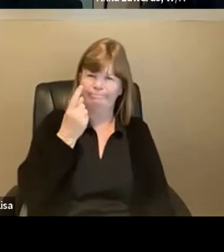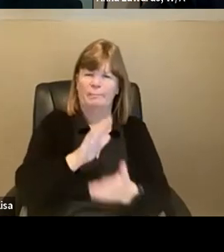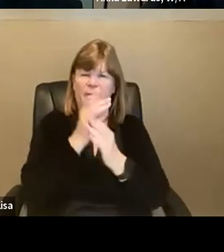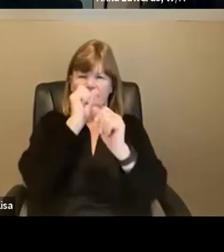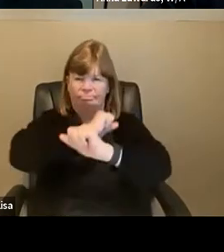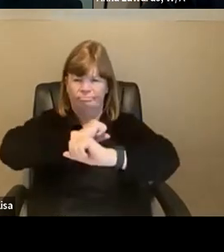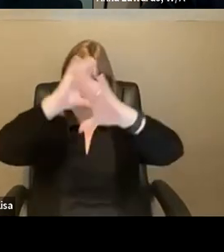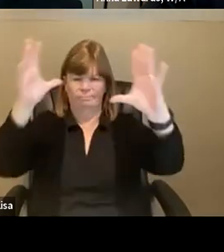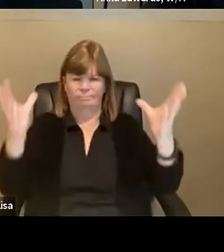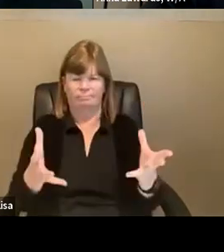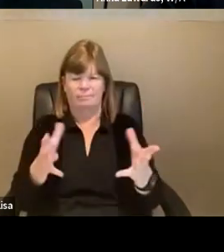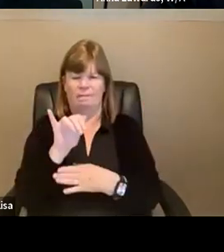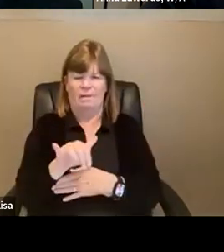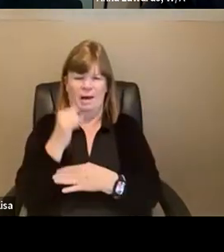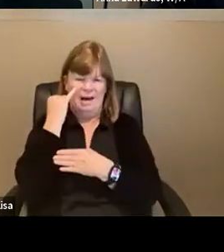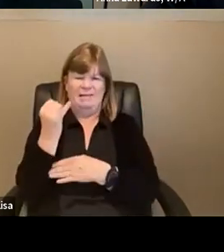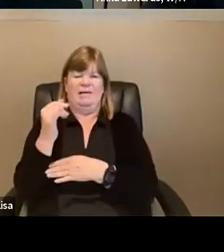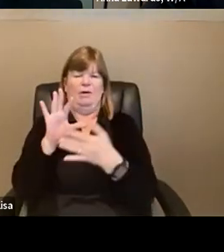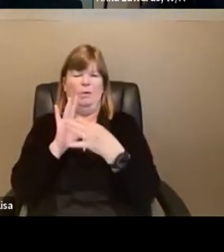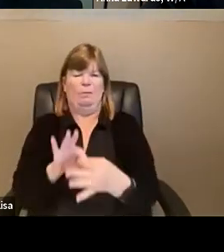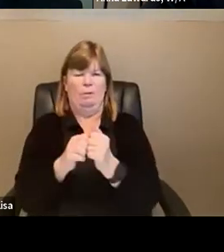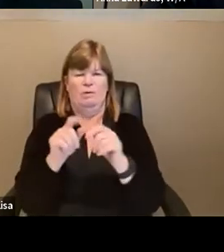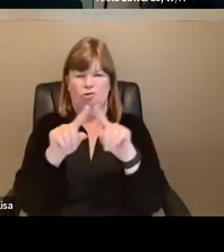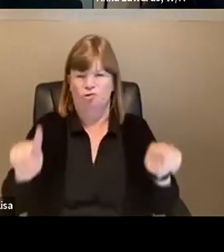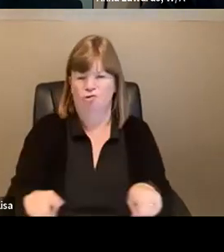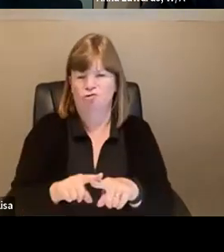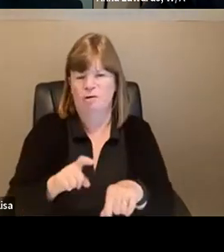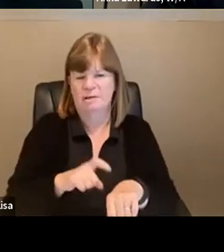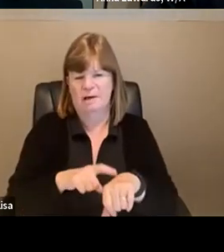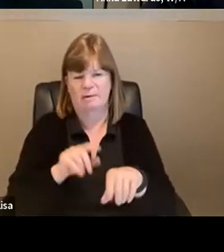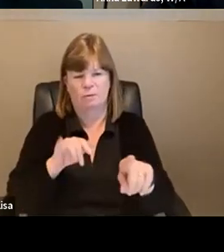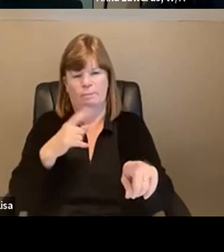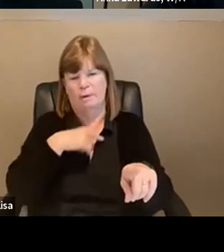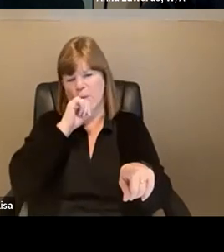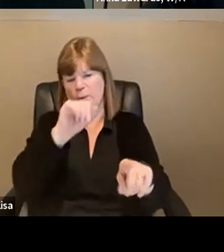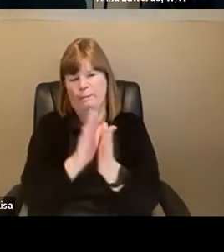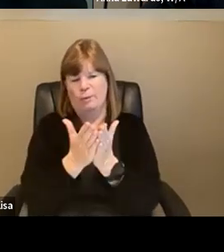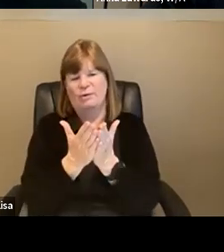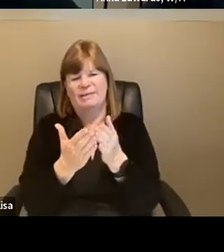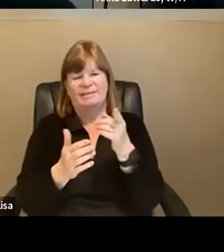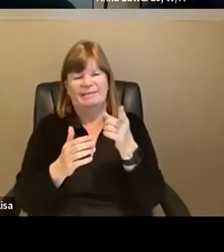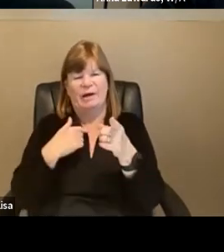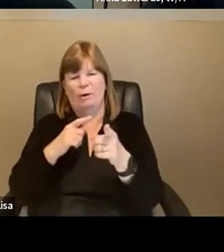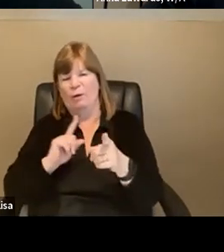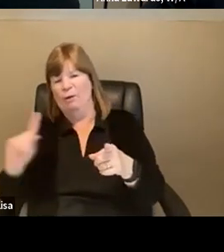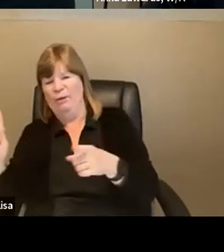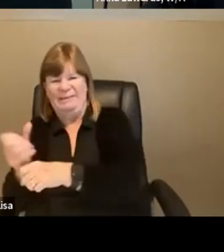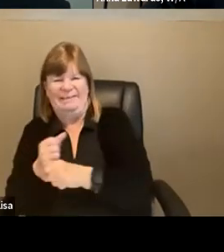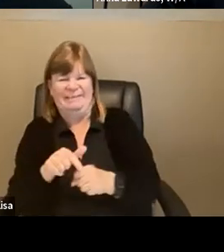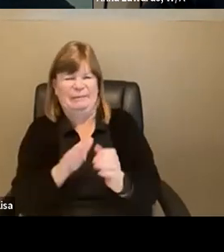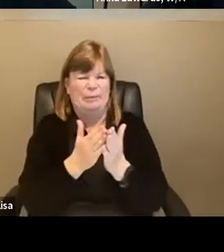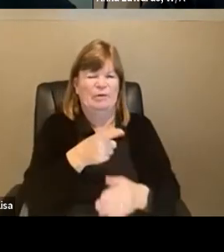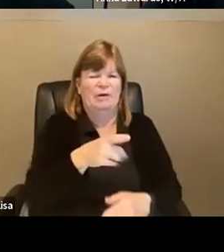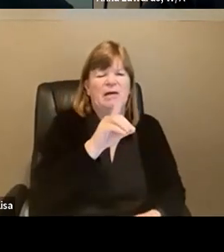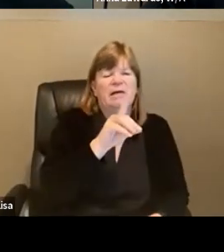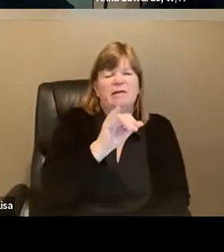contextualize this phenomenon around screen time is one of my favorite books. That's what I got off camera to get. Digital